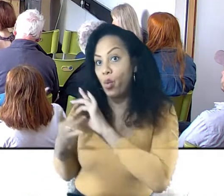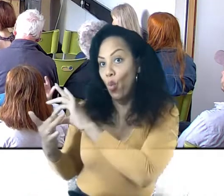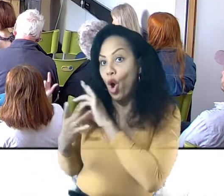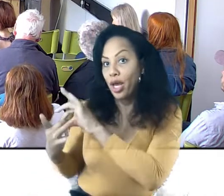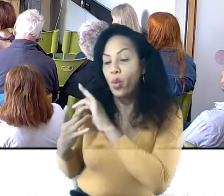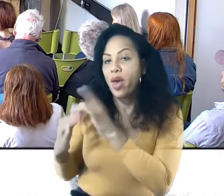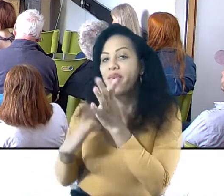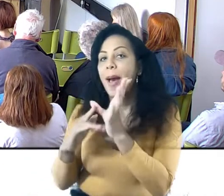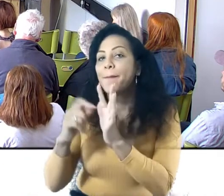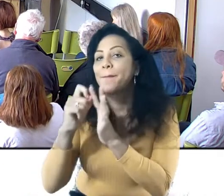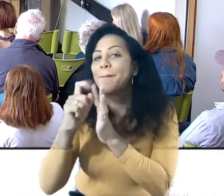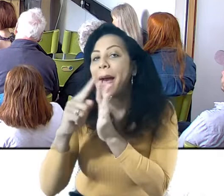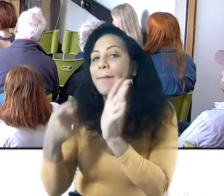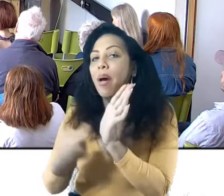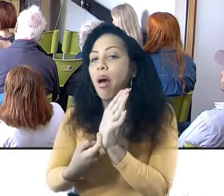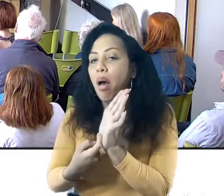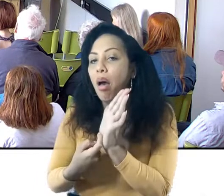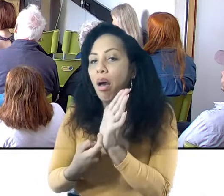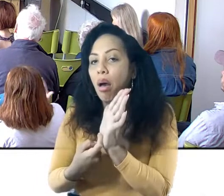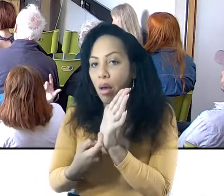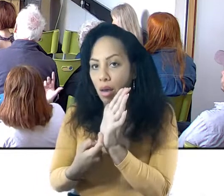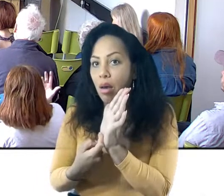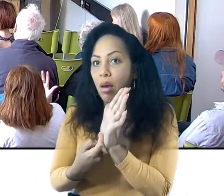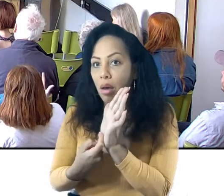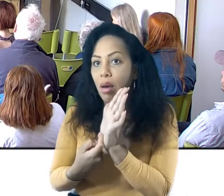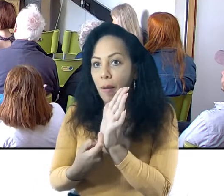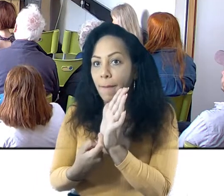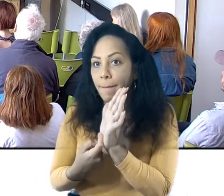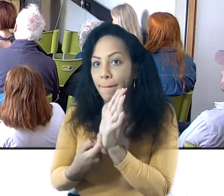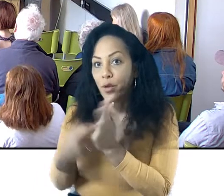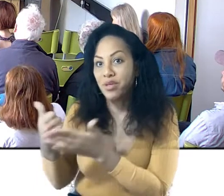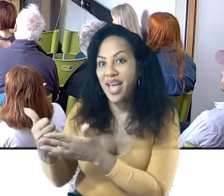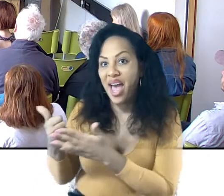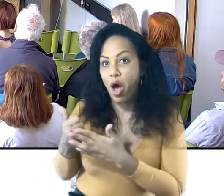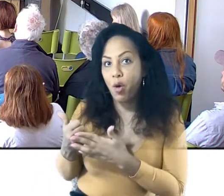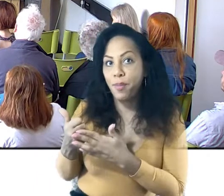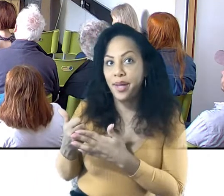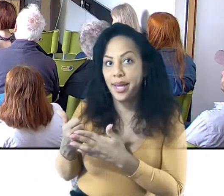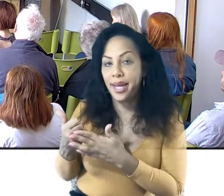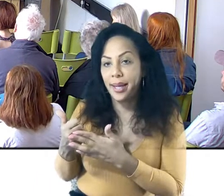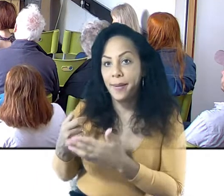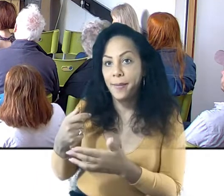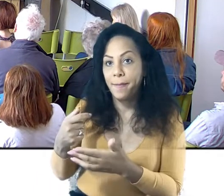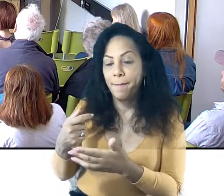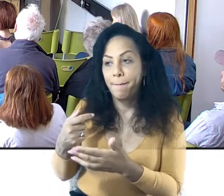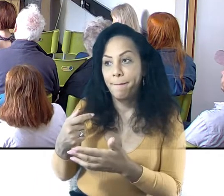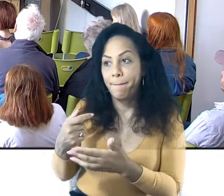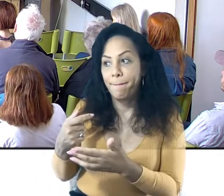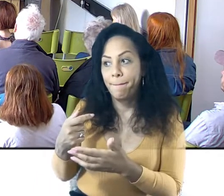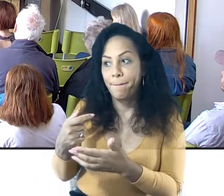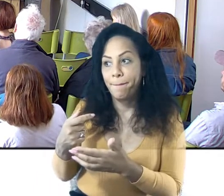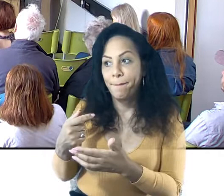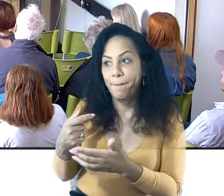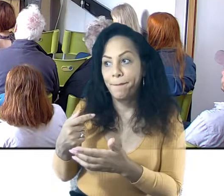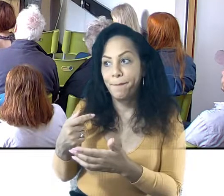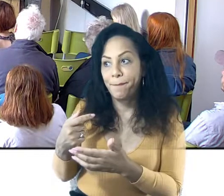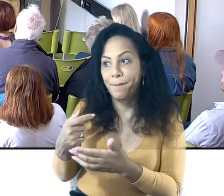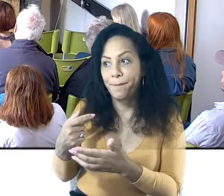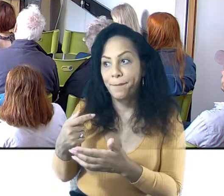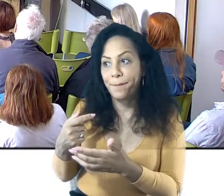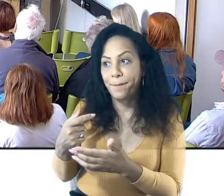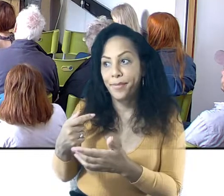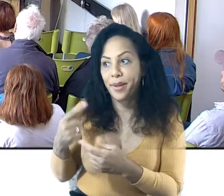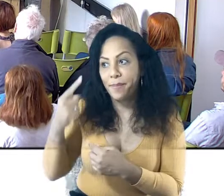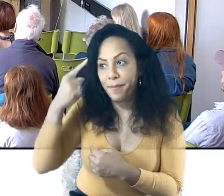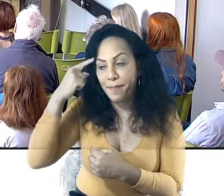can reimagine it as in terms of our food system, future food system.